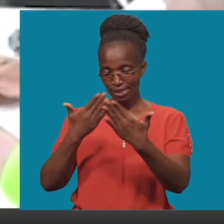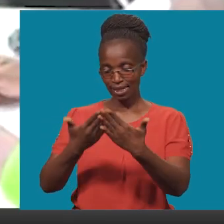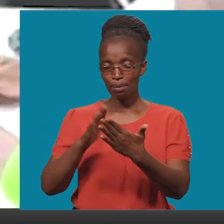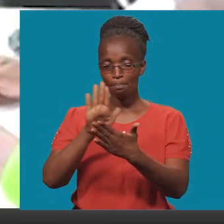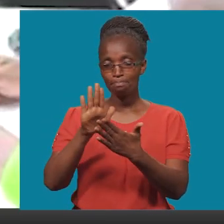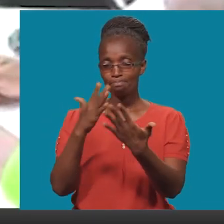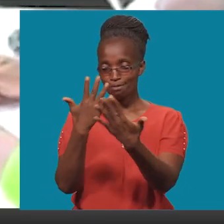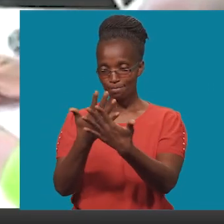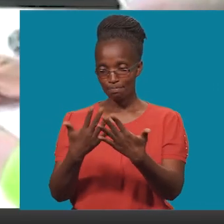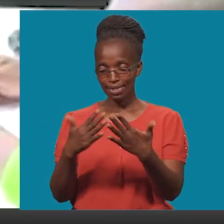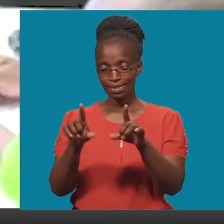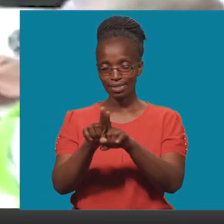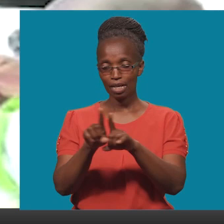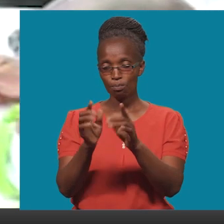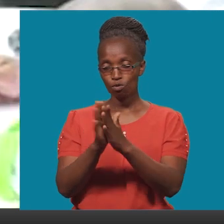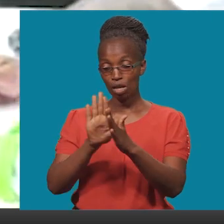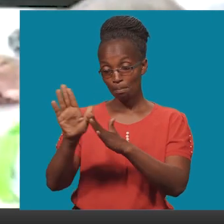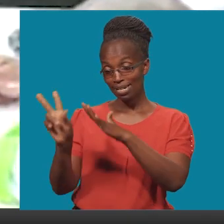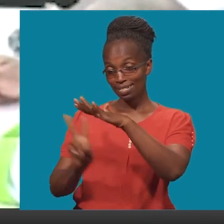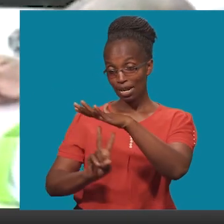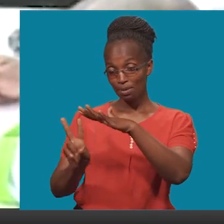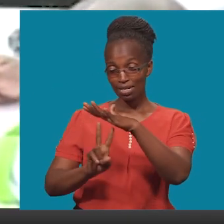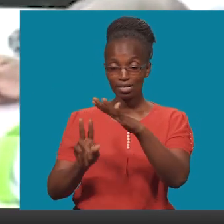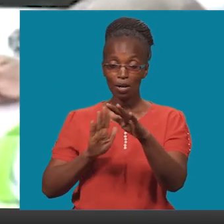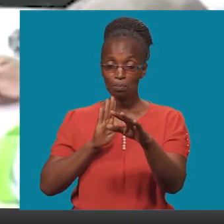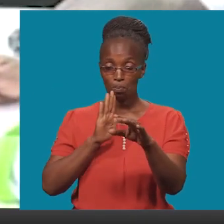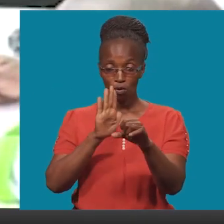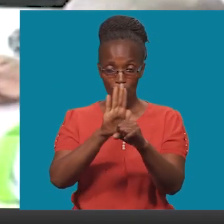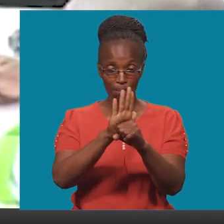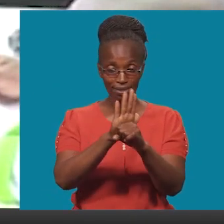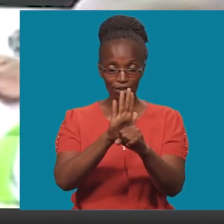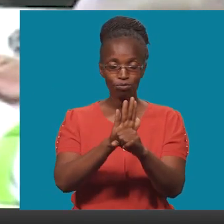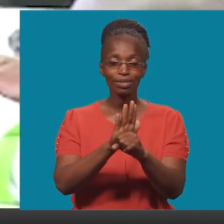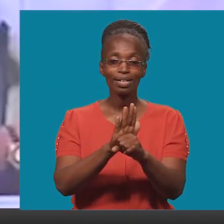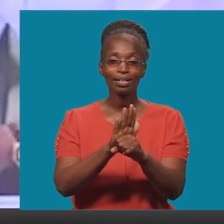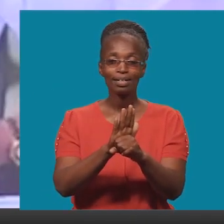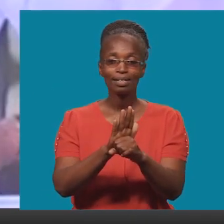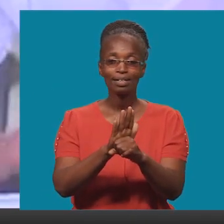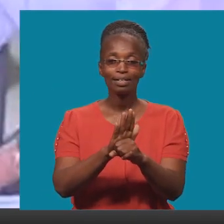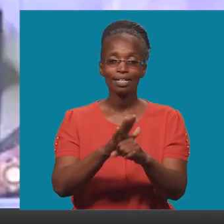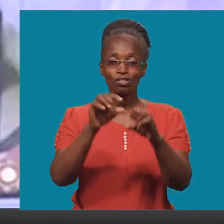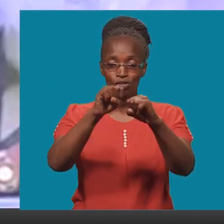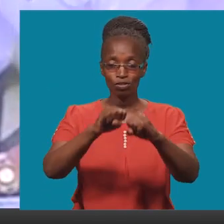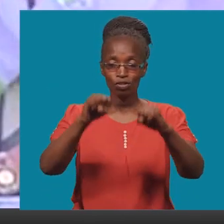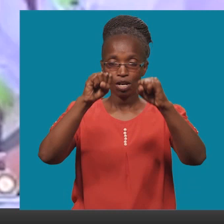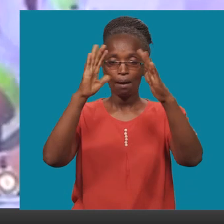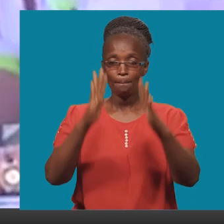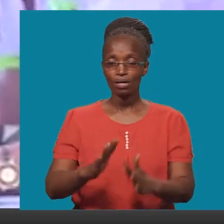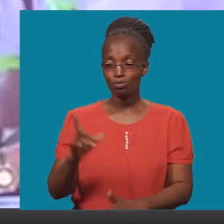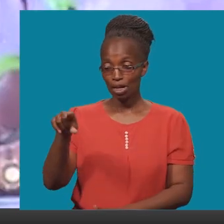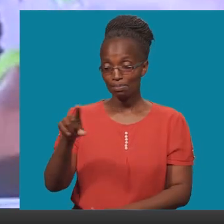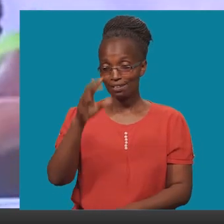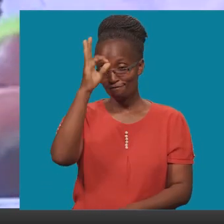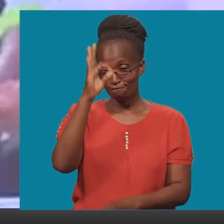zake na mgombea mwenza wake Rigathi Gachagua, Ruto alimhakikishia mwenyekiti wa tume hiyo Wafula